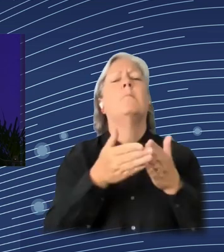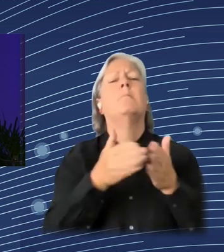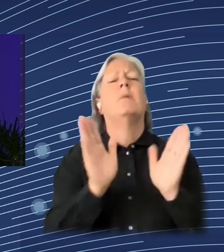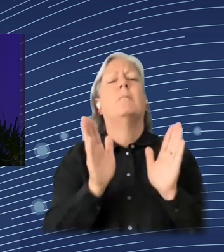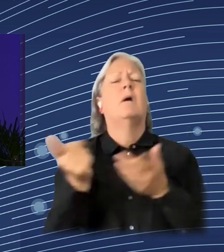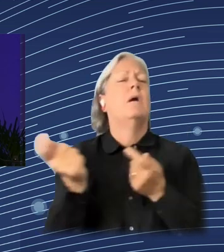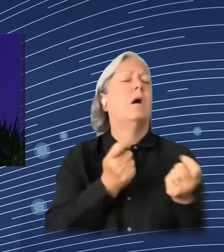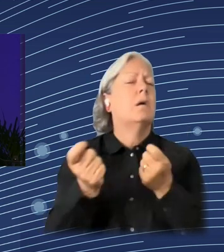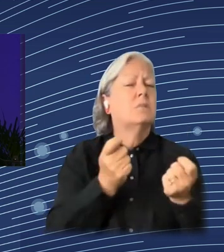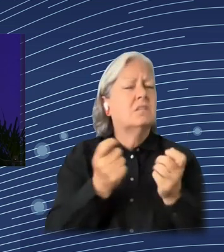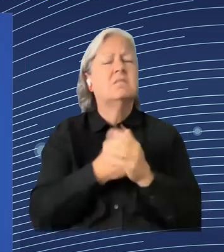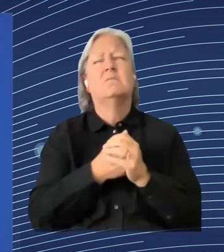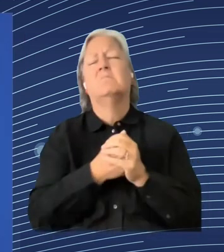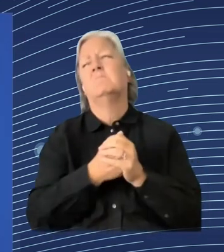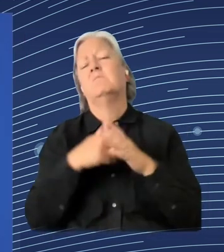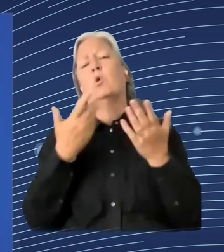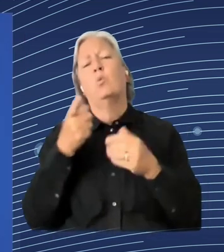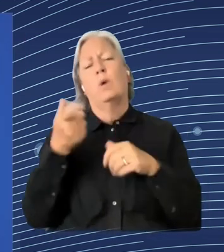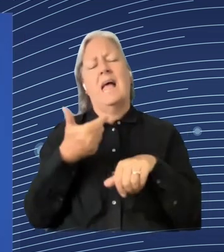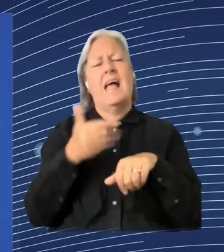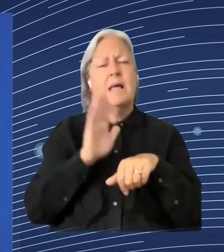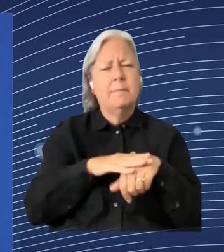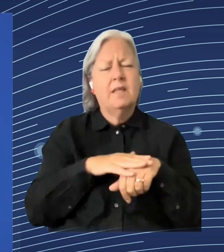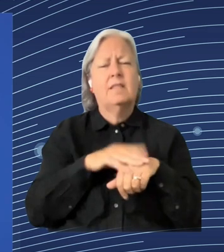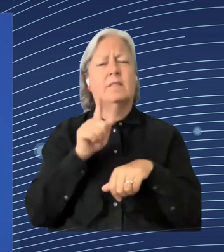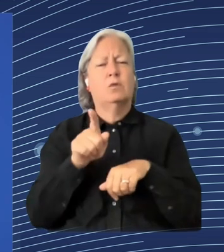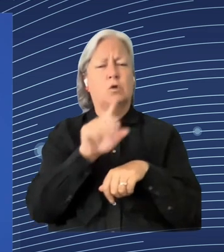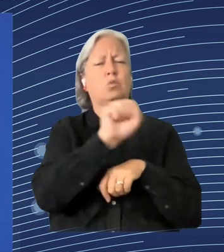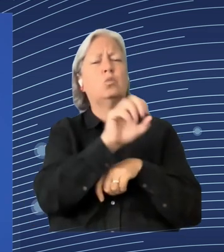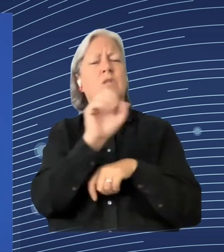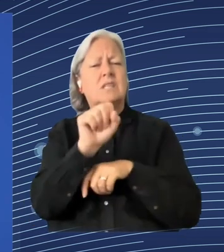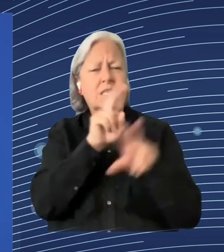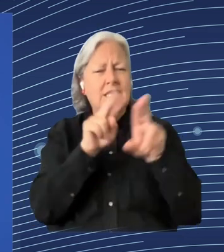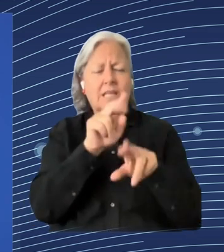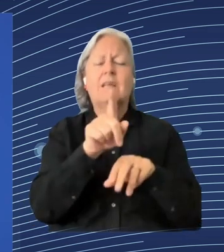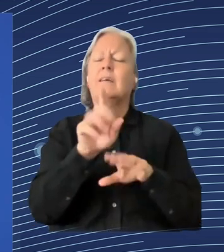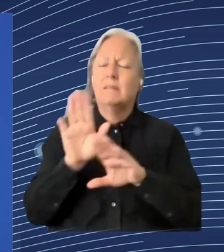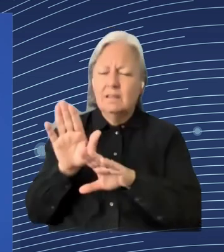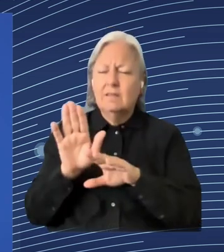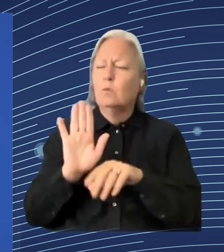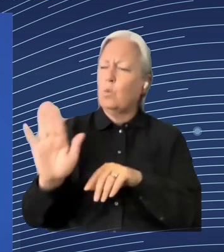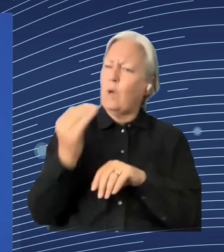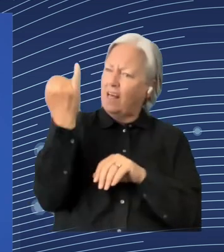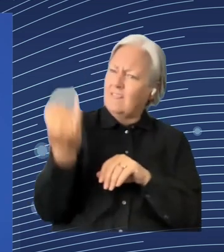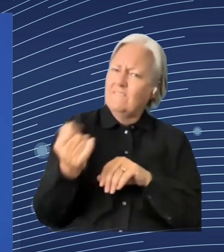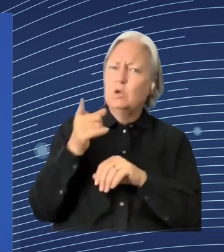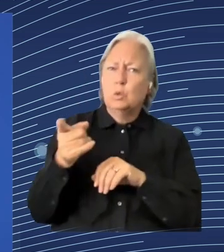and expert in social security? Don't worry, we cannot trace the data back to your individual person.